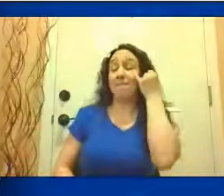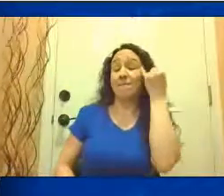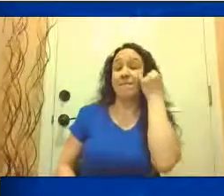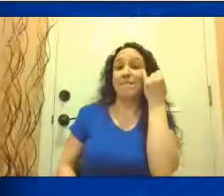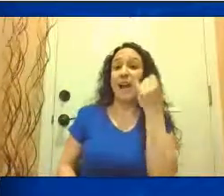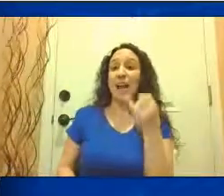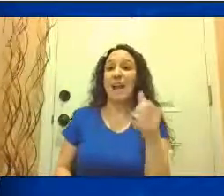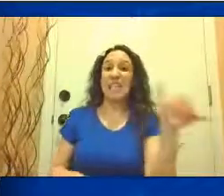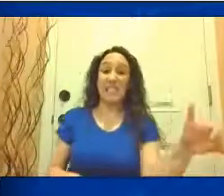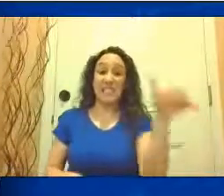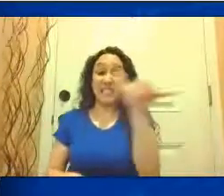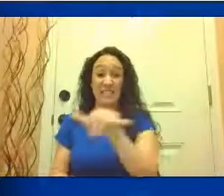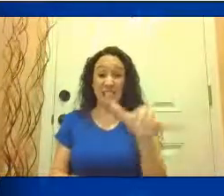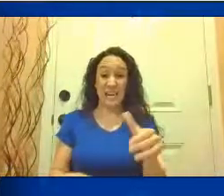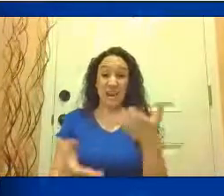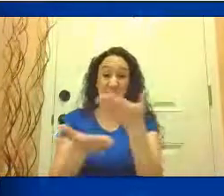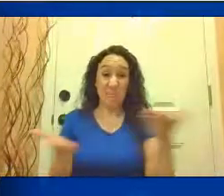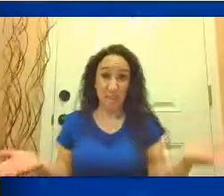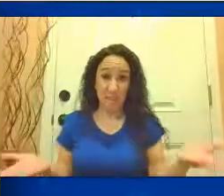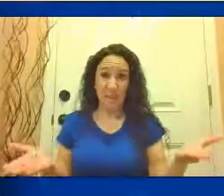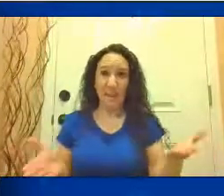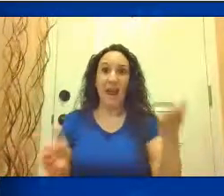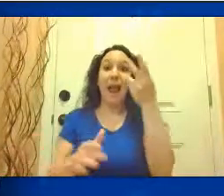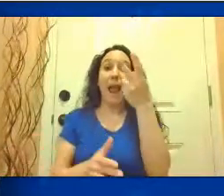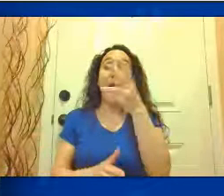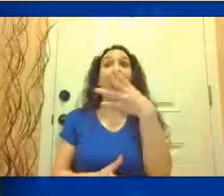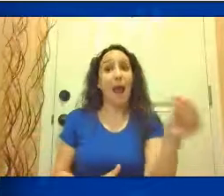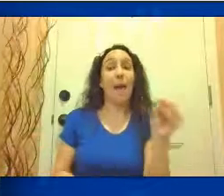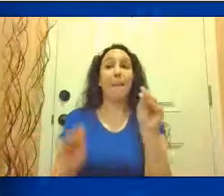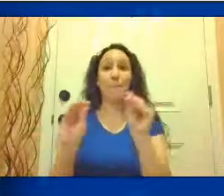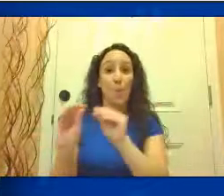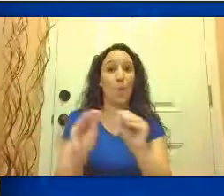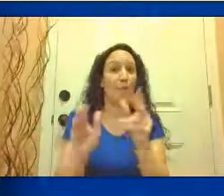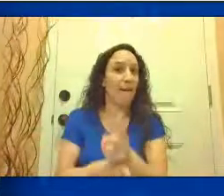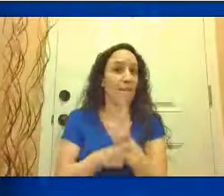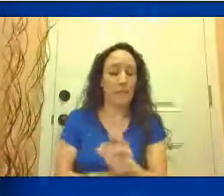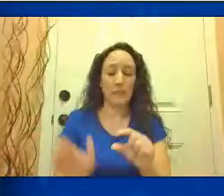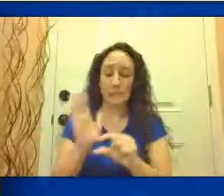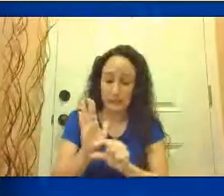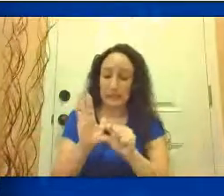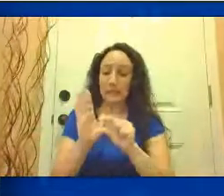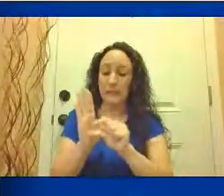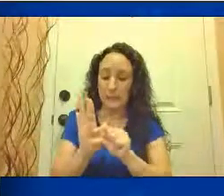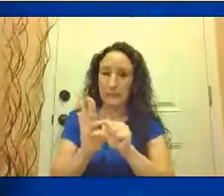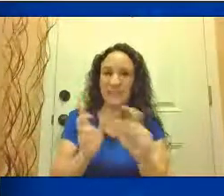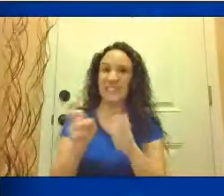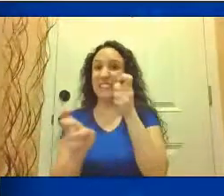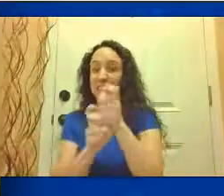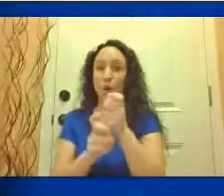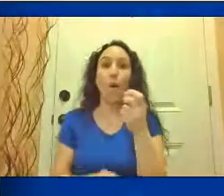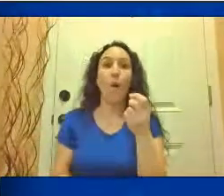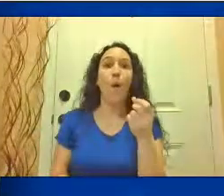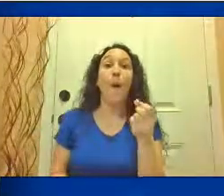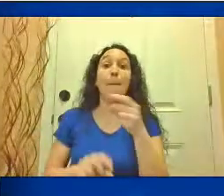as the object is the same object, and we move it carefully. Or if it's a group of identical